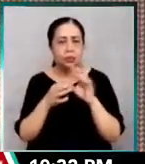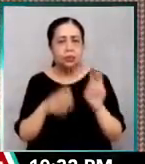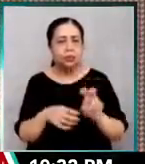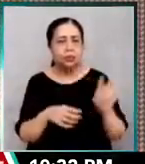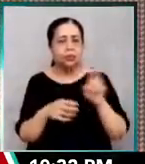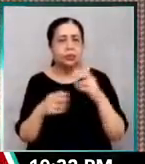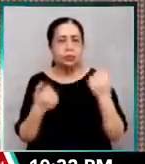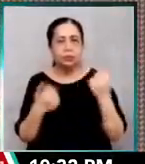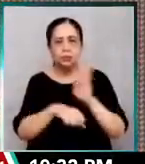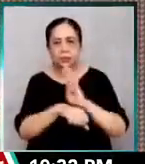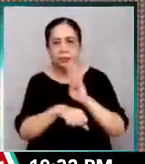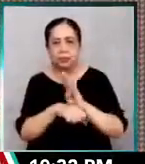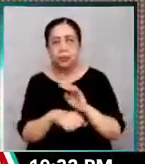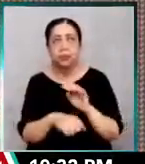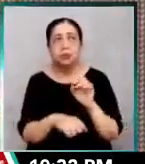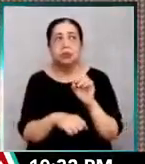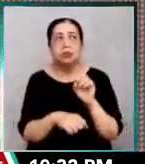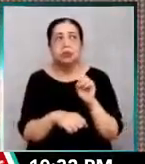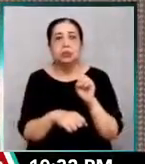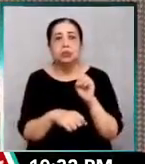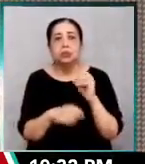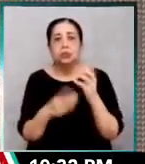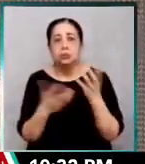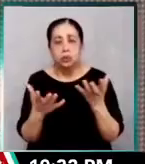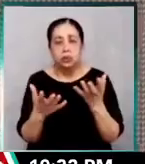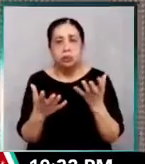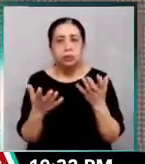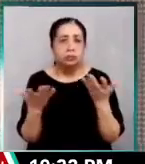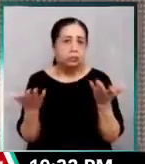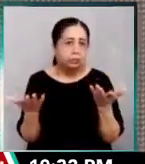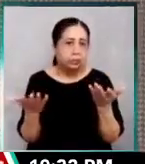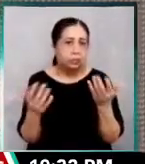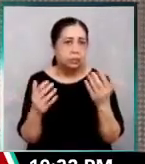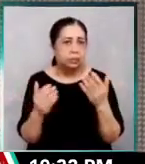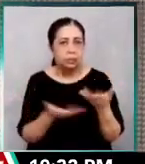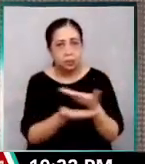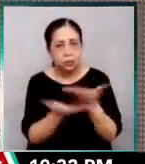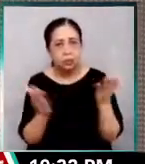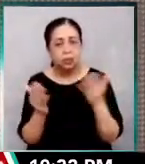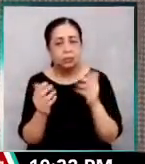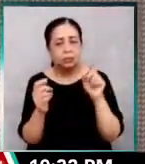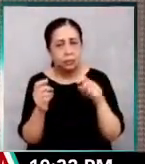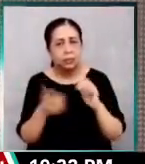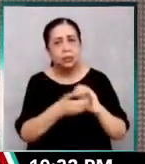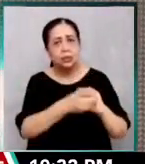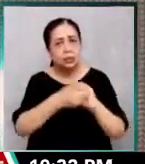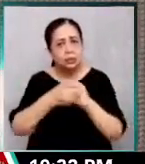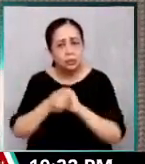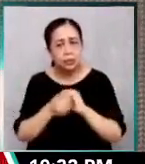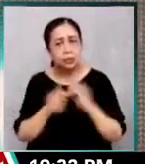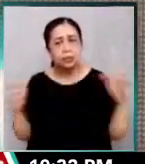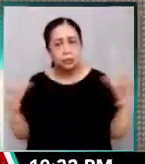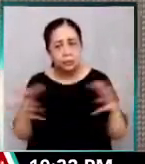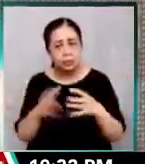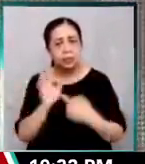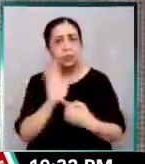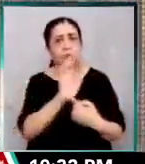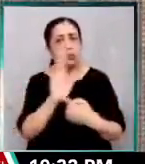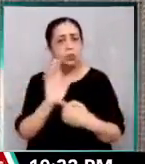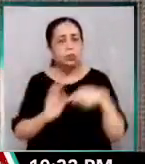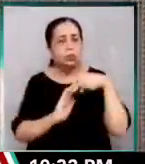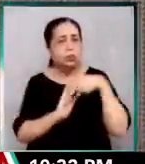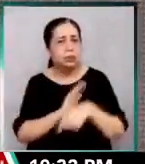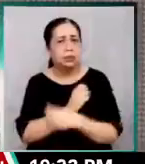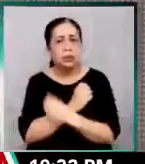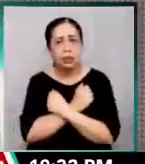therefore, it would serve all of us to unite and come together and show our deep love of